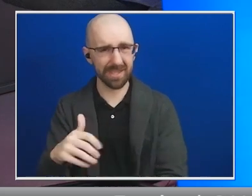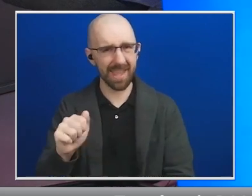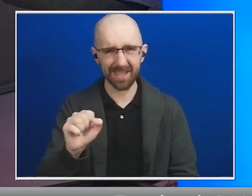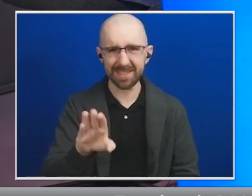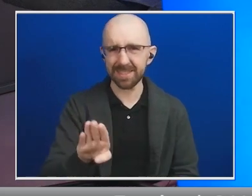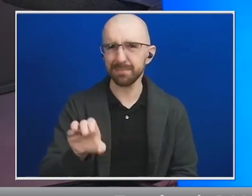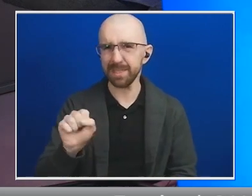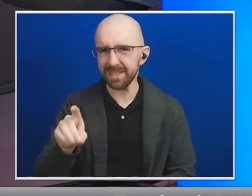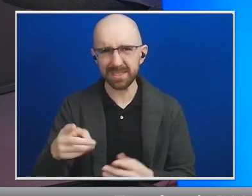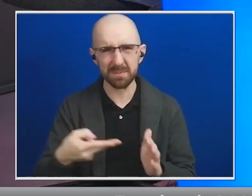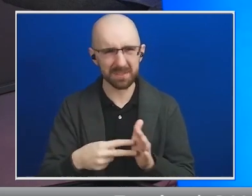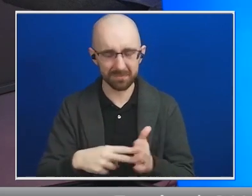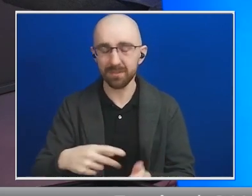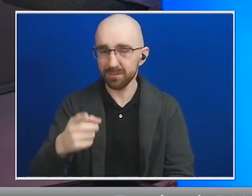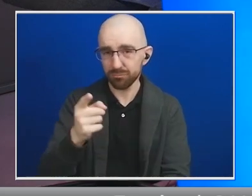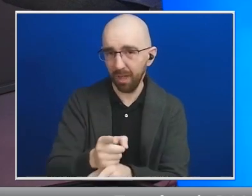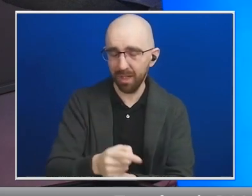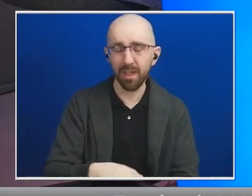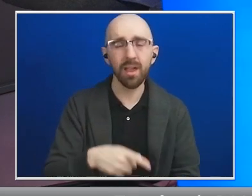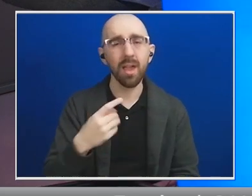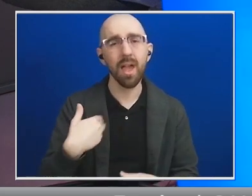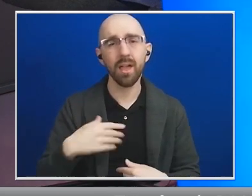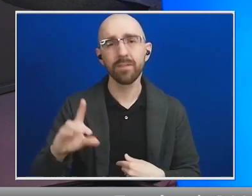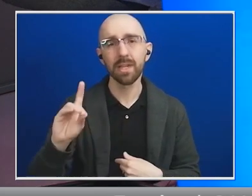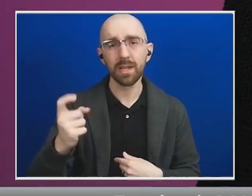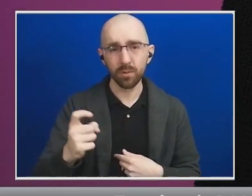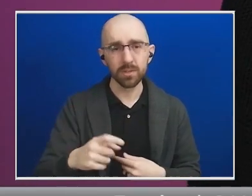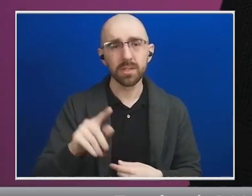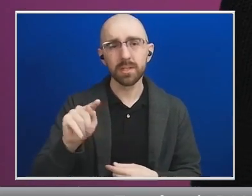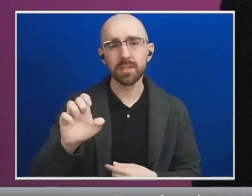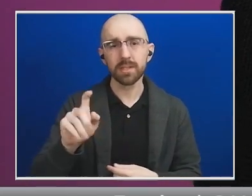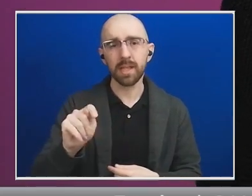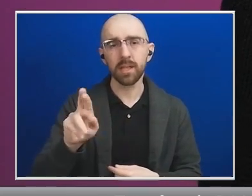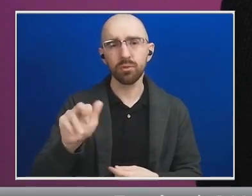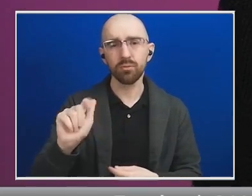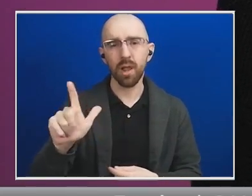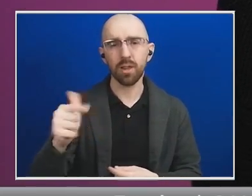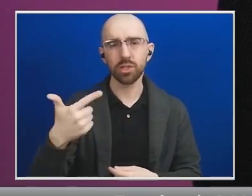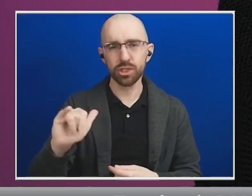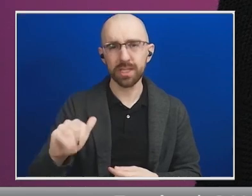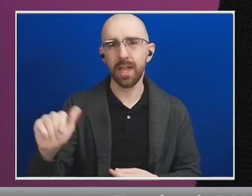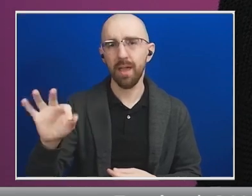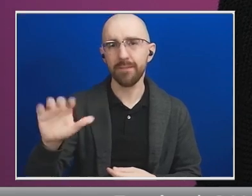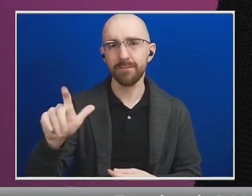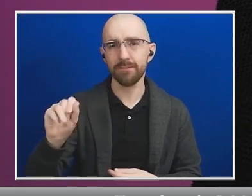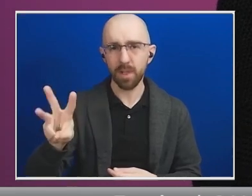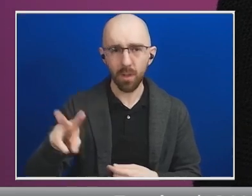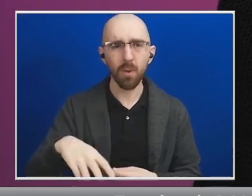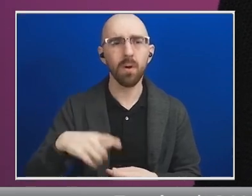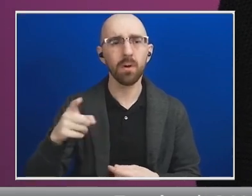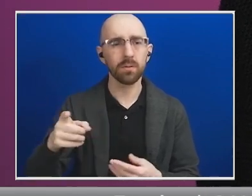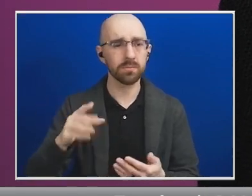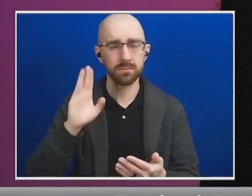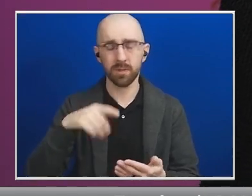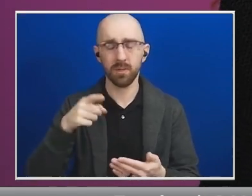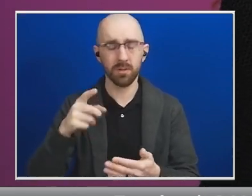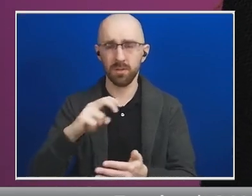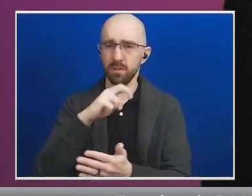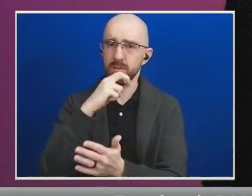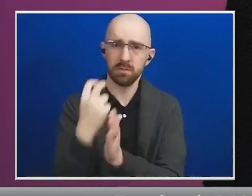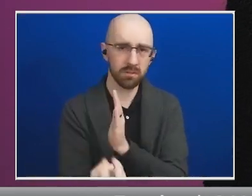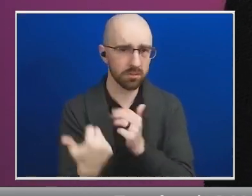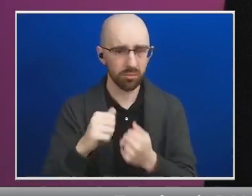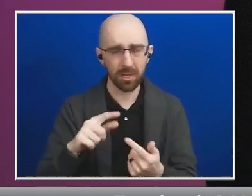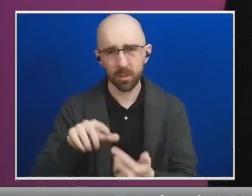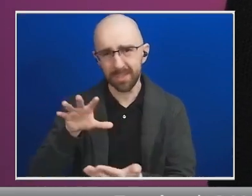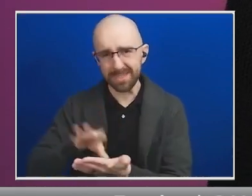but then they came back with the diagnosis of tetralogy FLO, which then, you know, you throw yourself into trying to learn as much as you